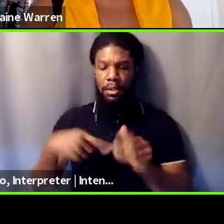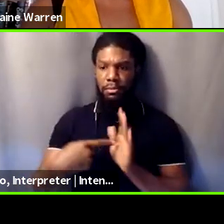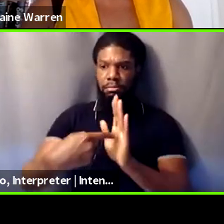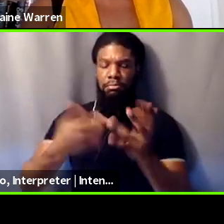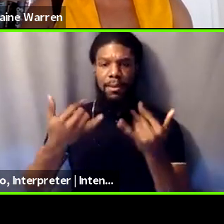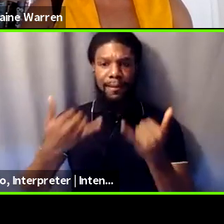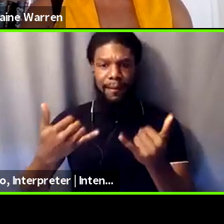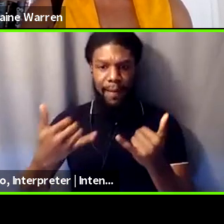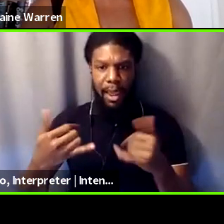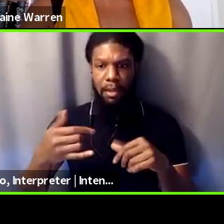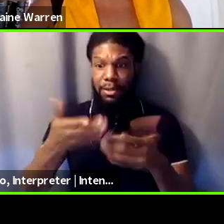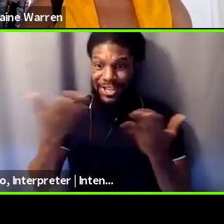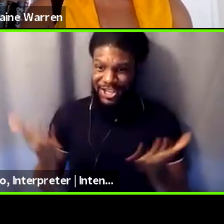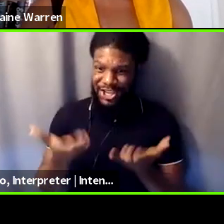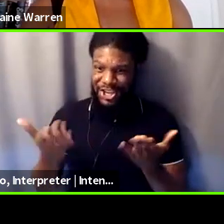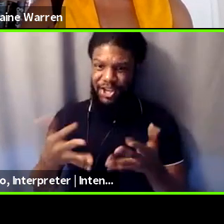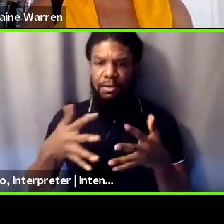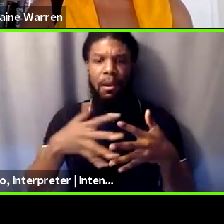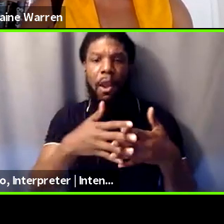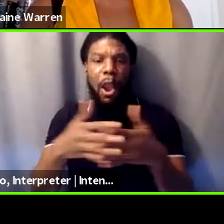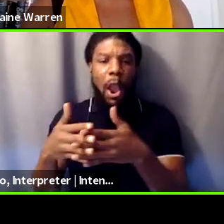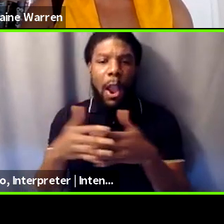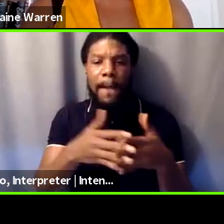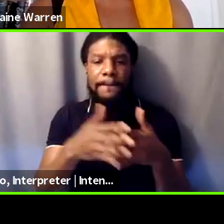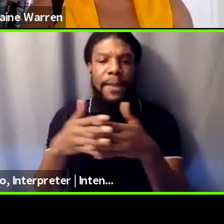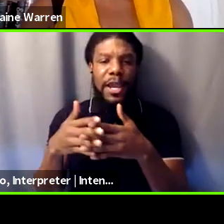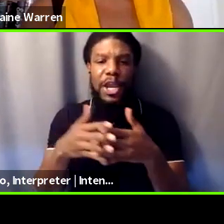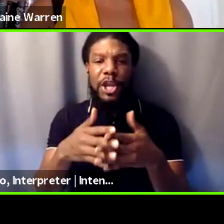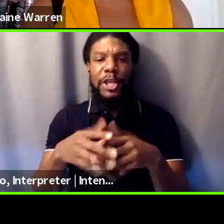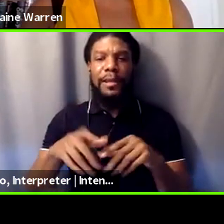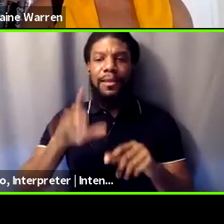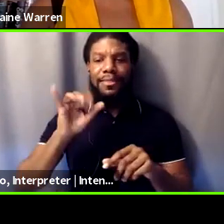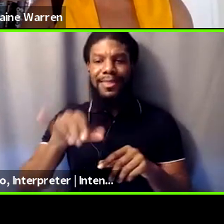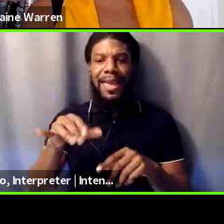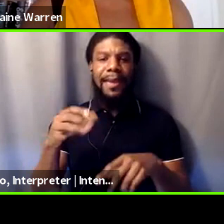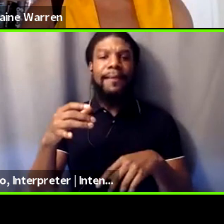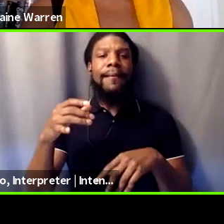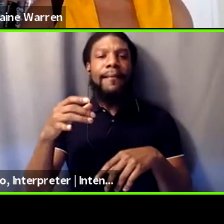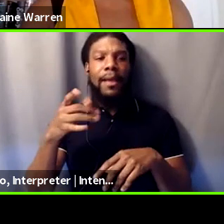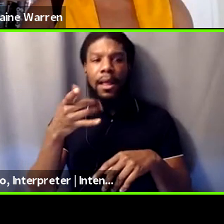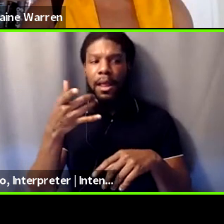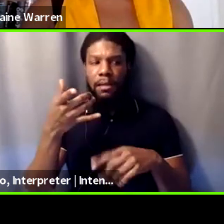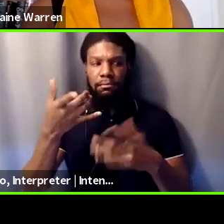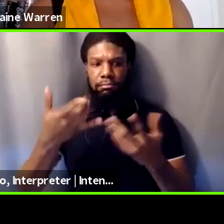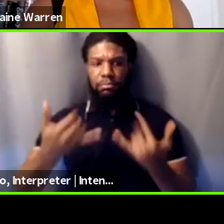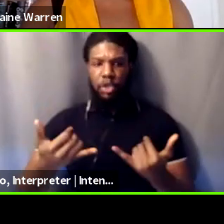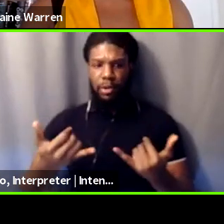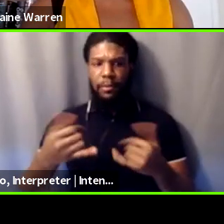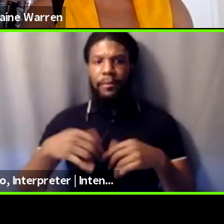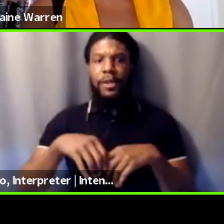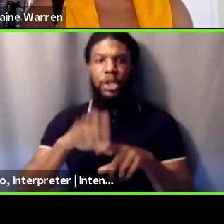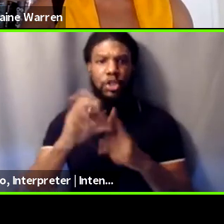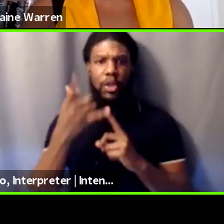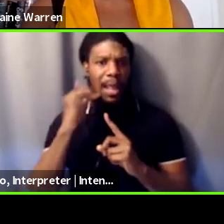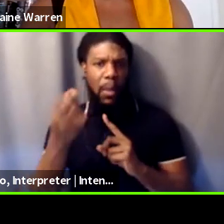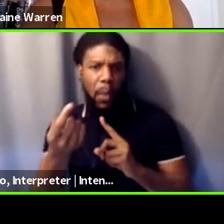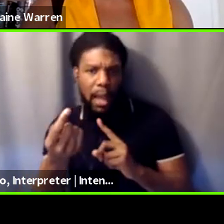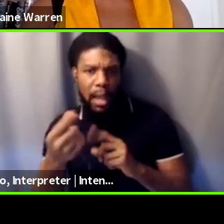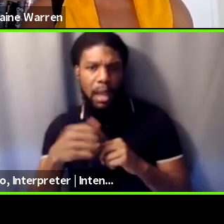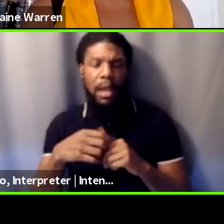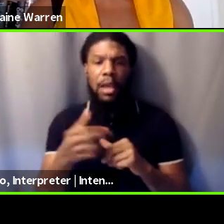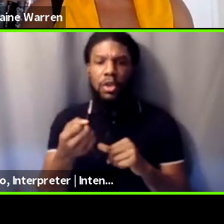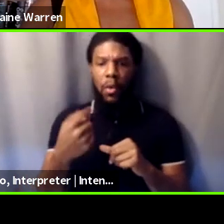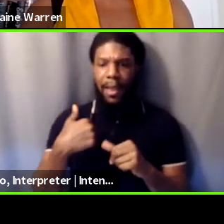this American space. Like, what does that look like? And so I keep like adding layers and layers of